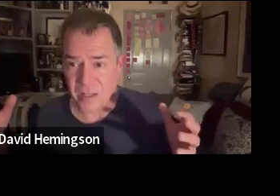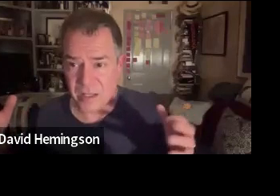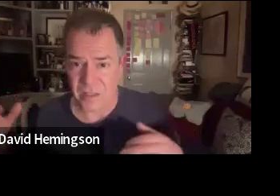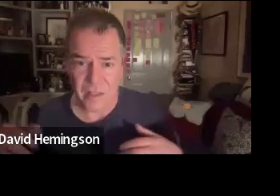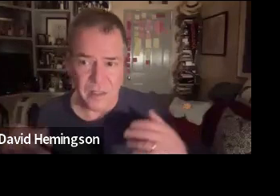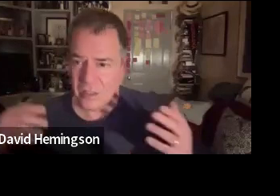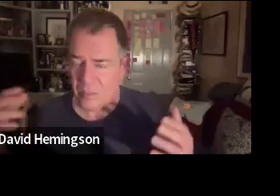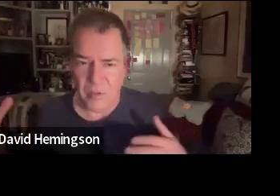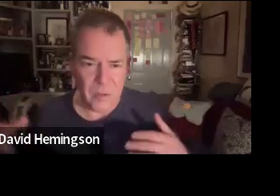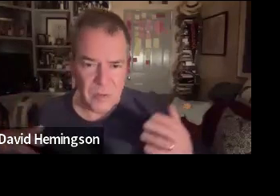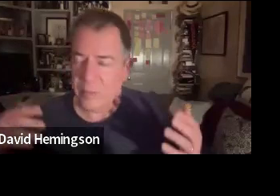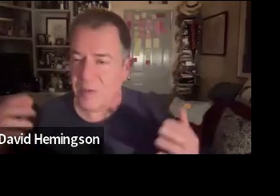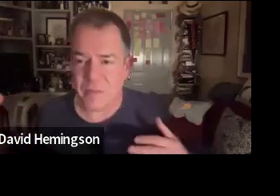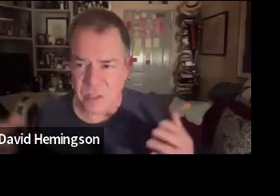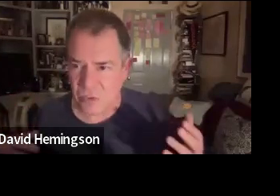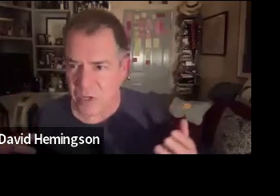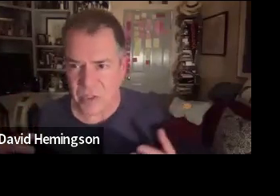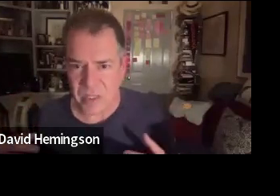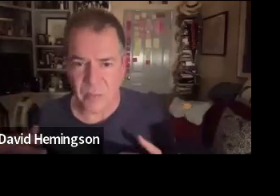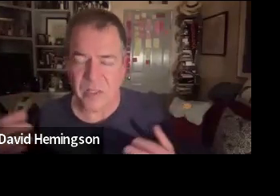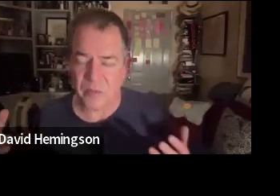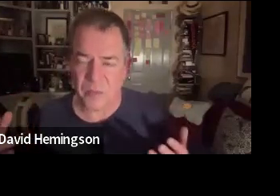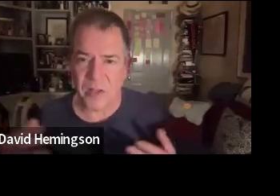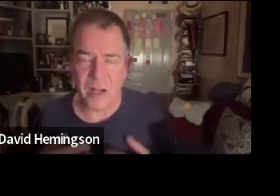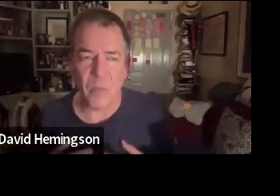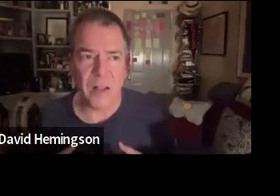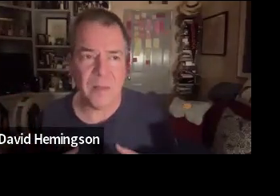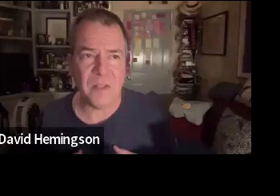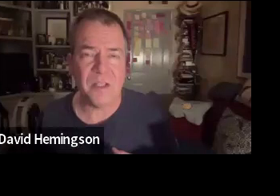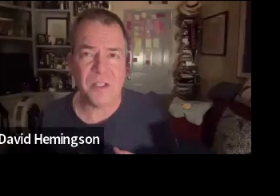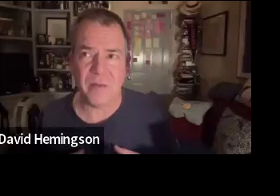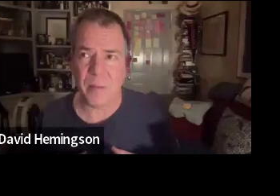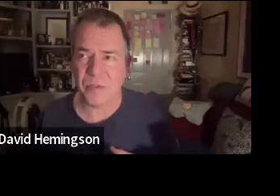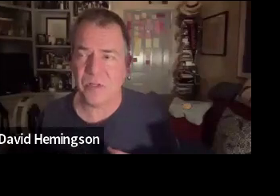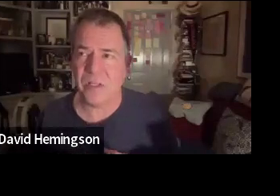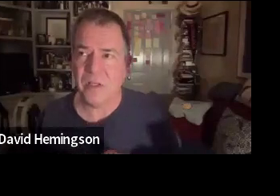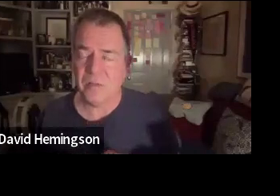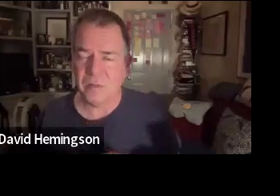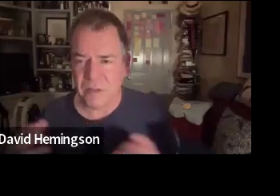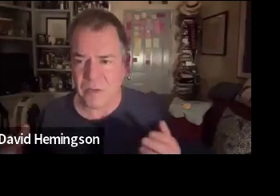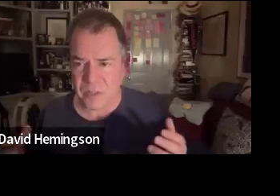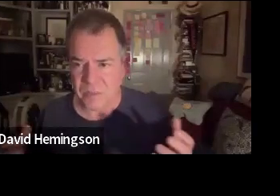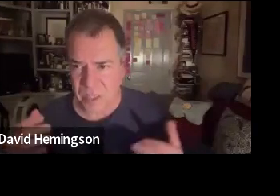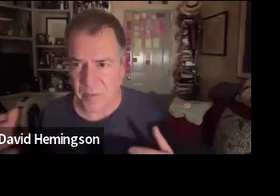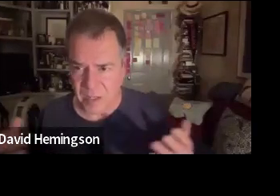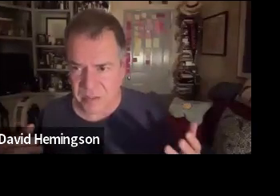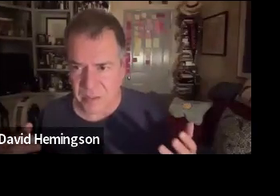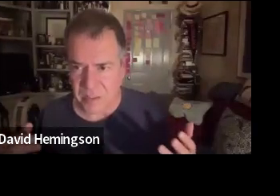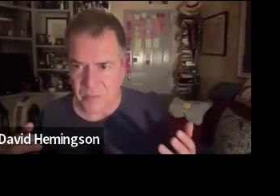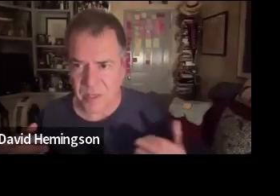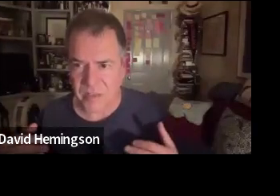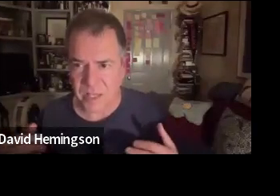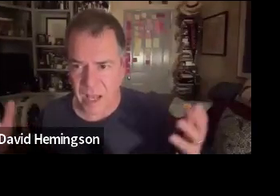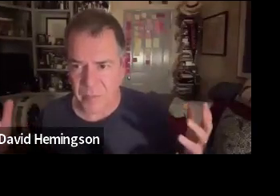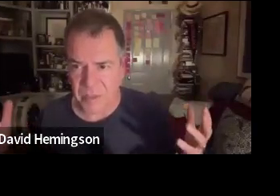additional context, them in different situations. How were they going to respond? And I wanted them to each have an opportunity for victories and for setbacks.